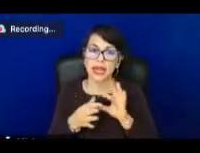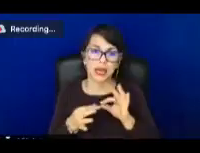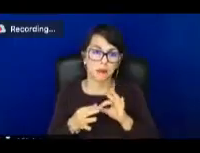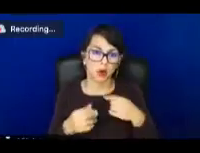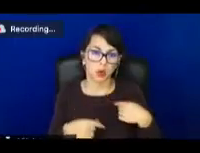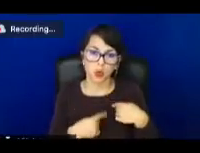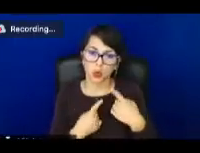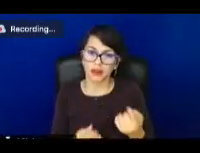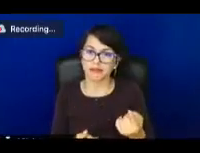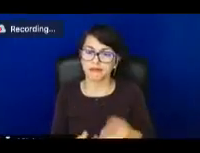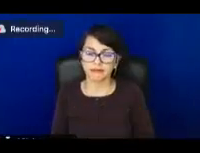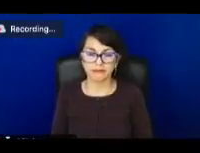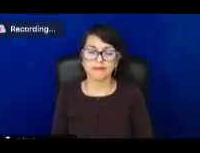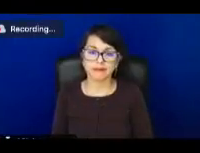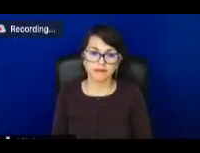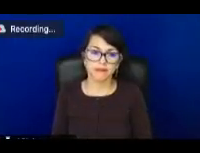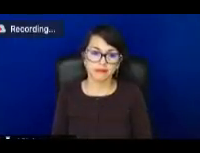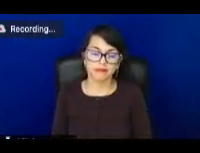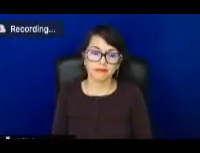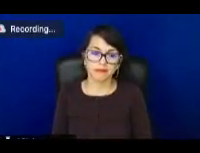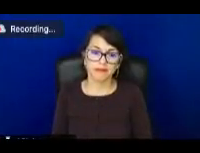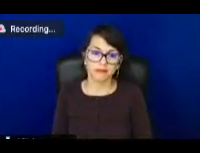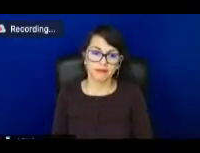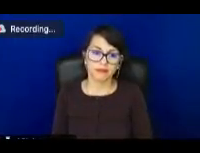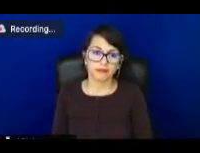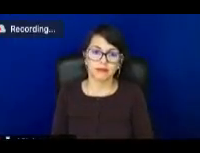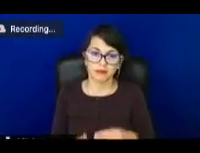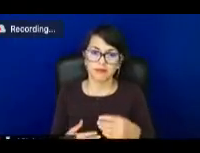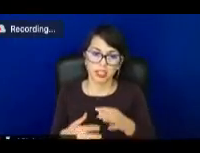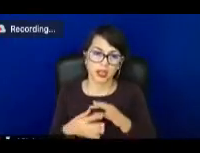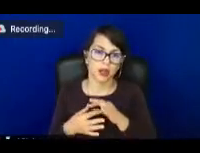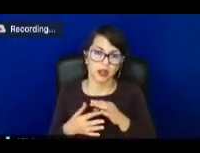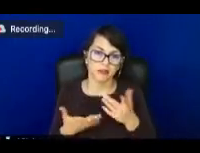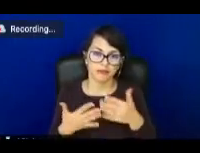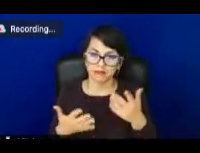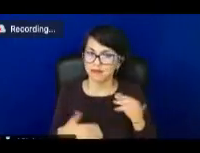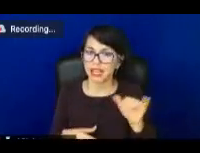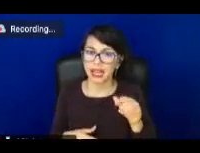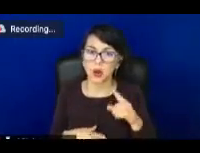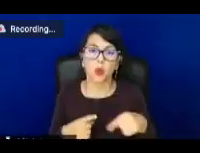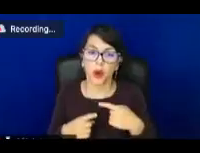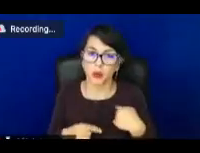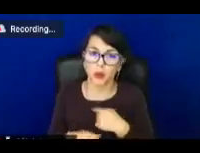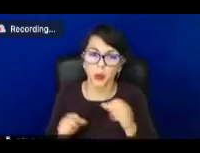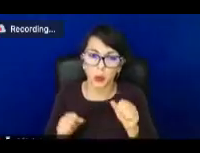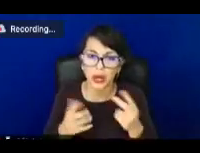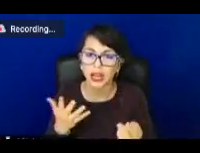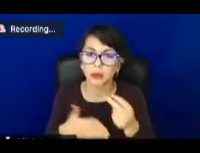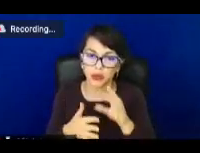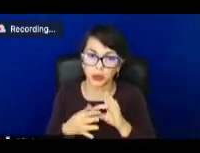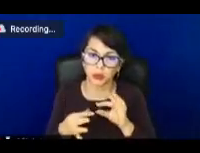on when we can review. input.